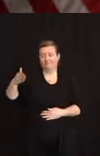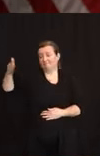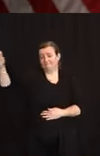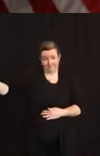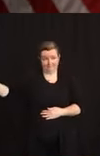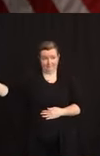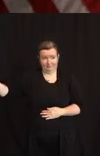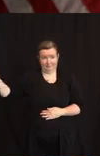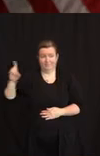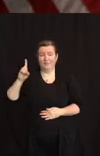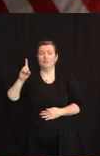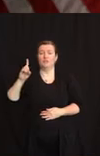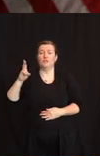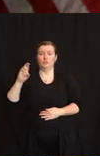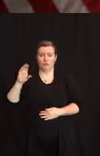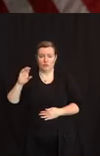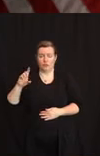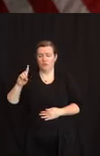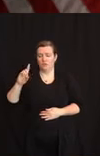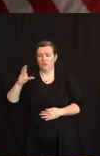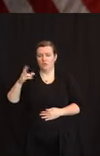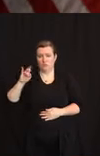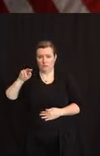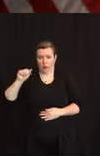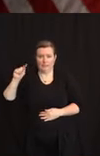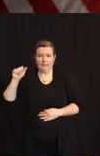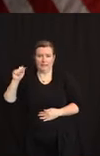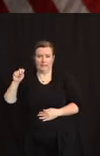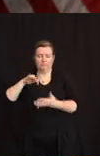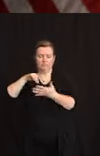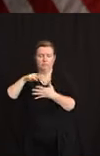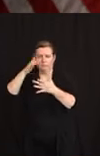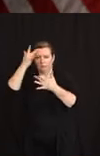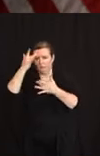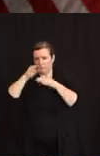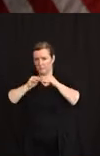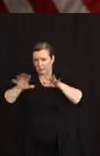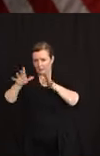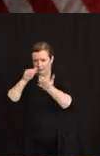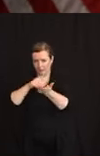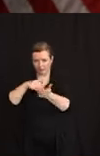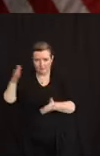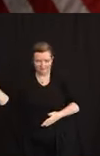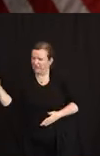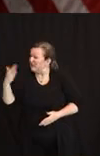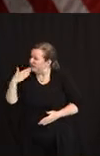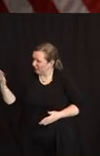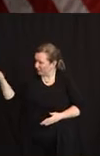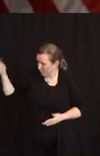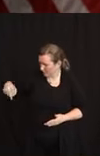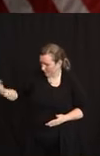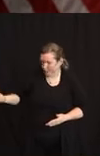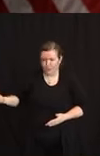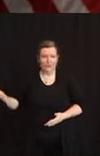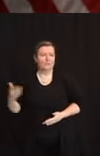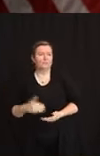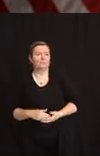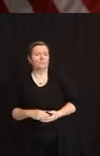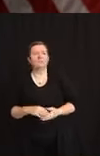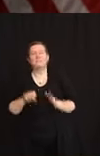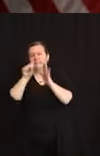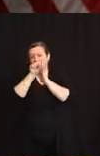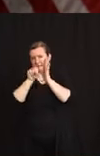epidemiologist, Dr. Christina Tan. Thank you, folks, for being here. And a guy to my left who needs no introduction, State Police Superintendent Colonel Pat Callahan.